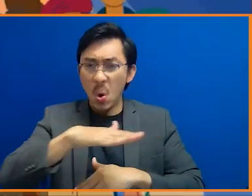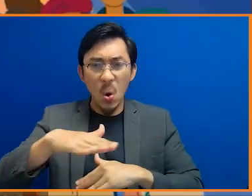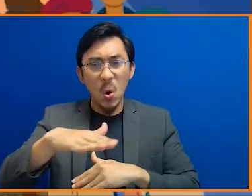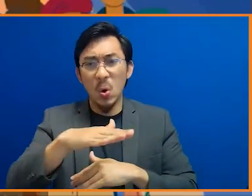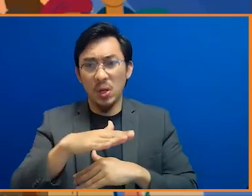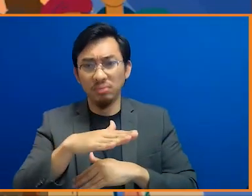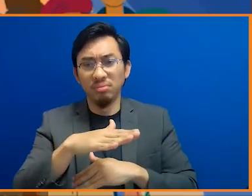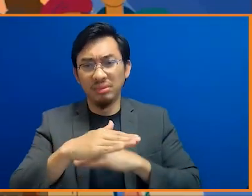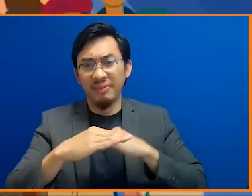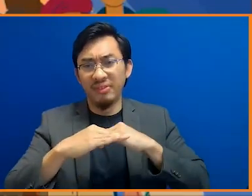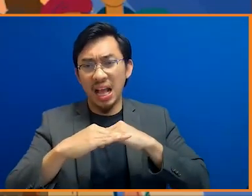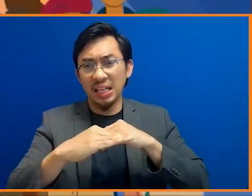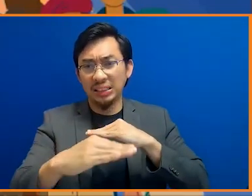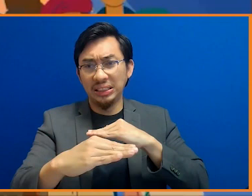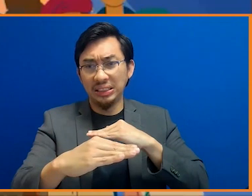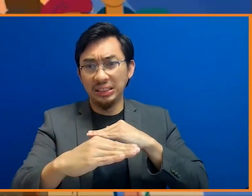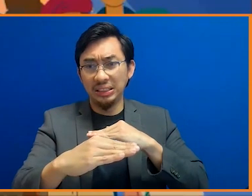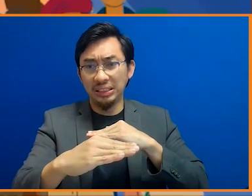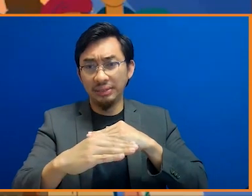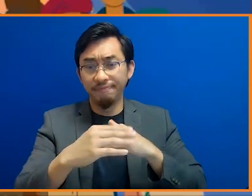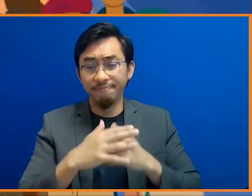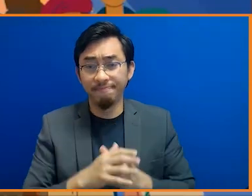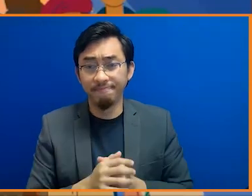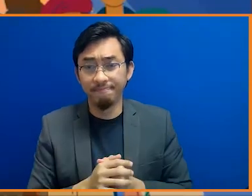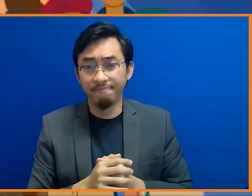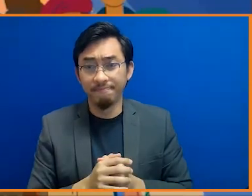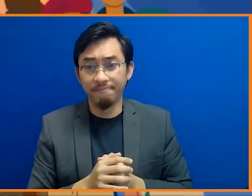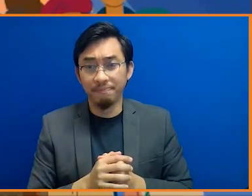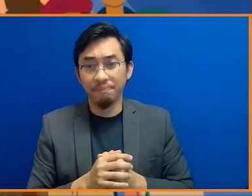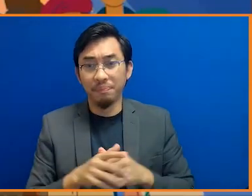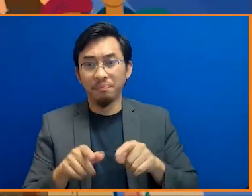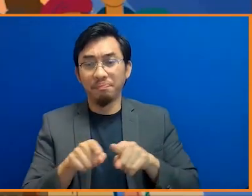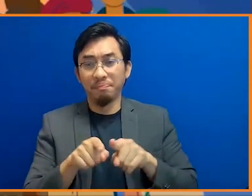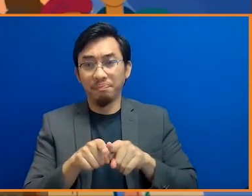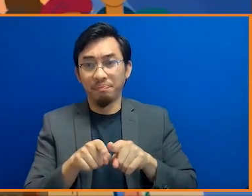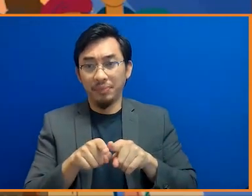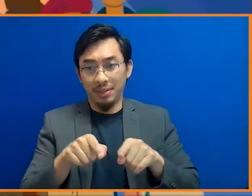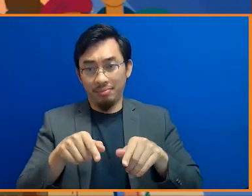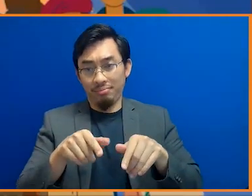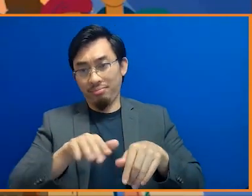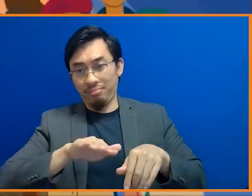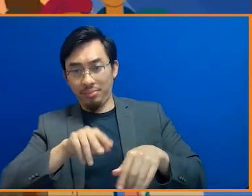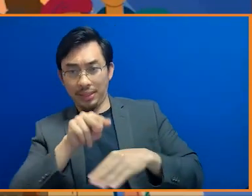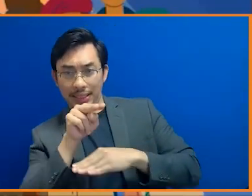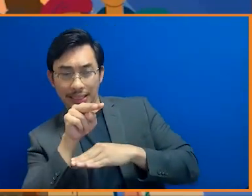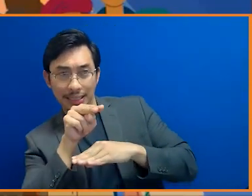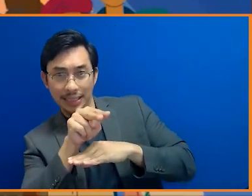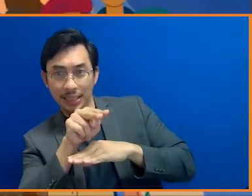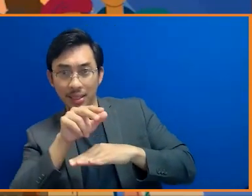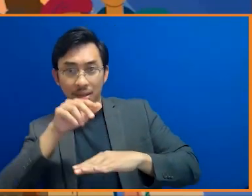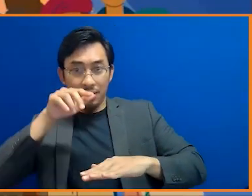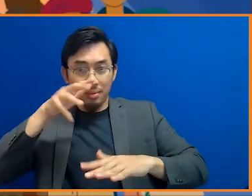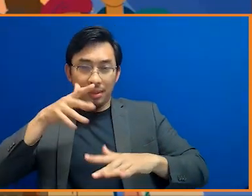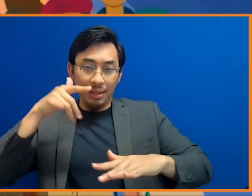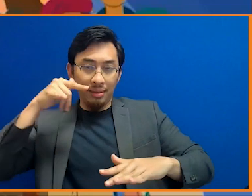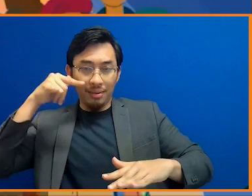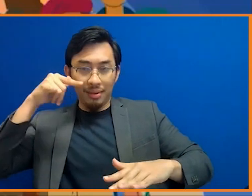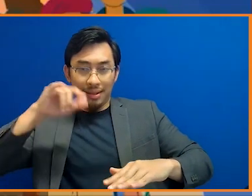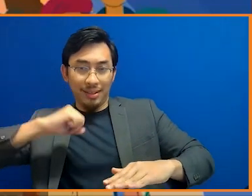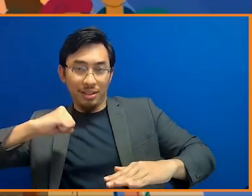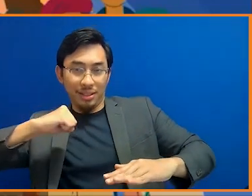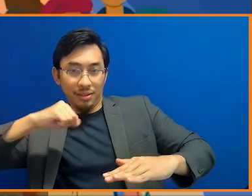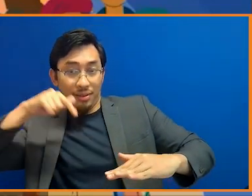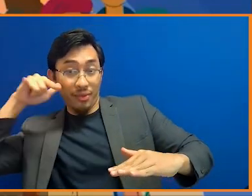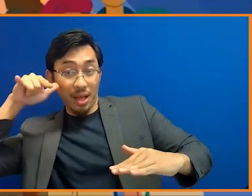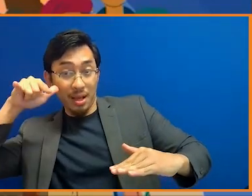whole Banda Aceh. You can see if you sitting at the right at the window side on the right side of an